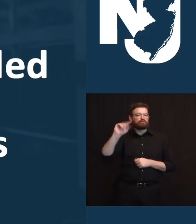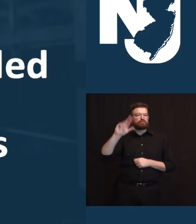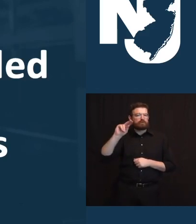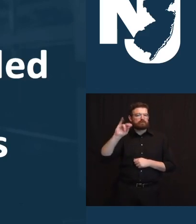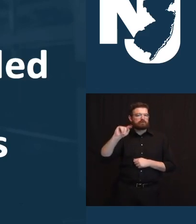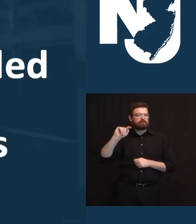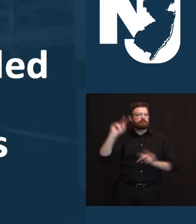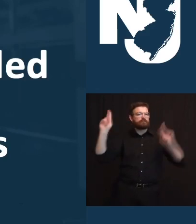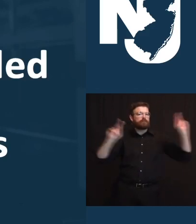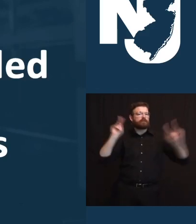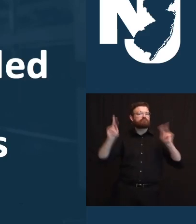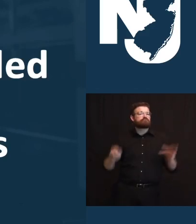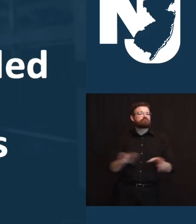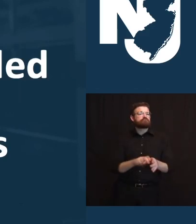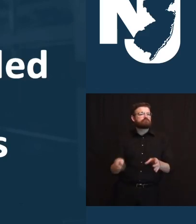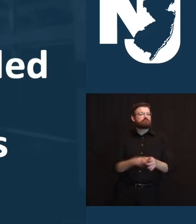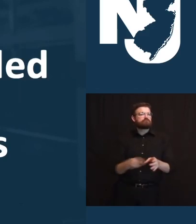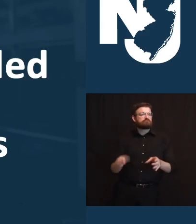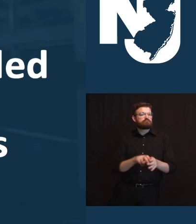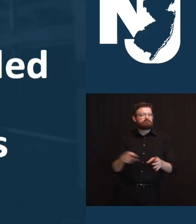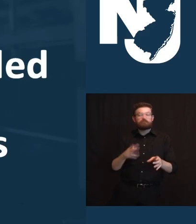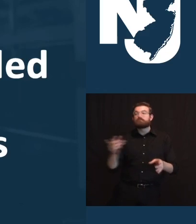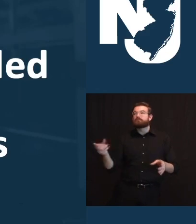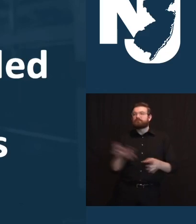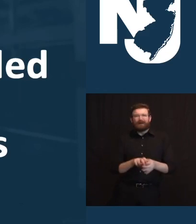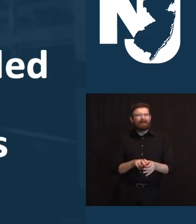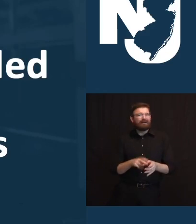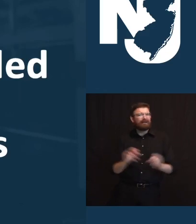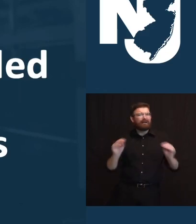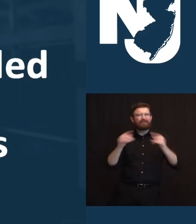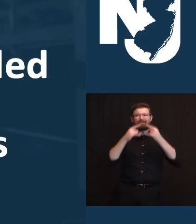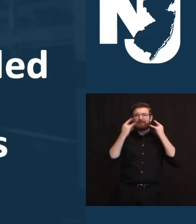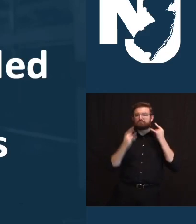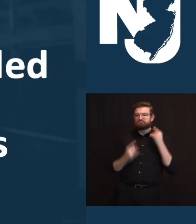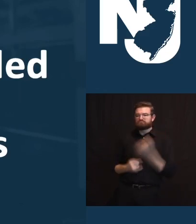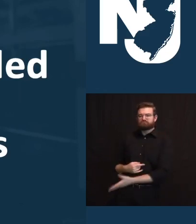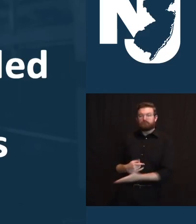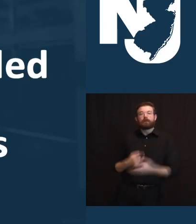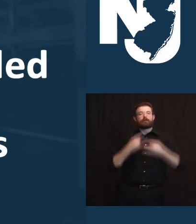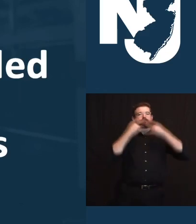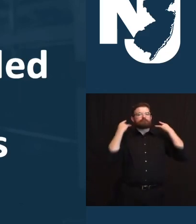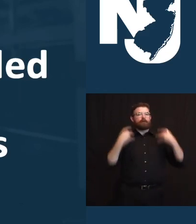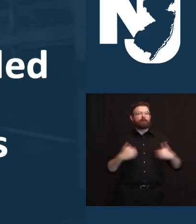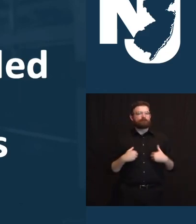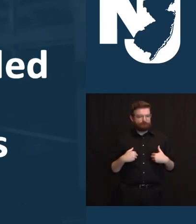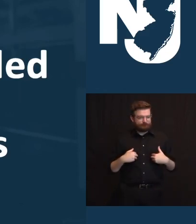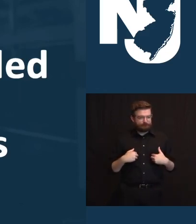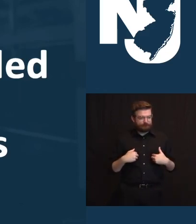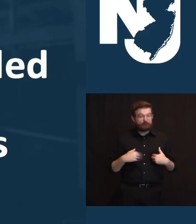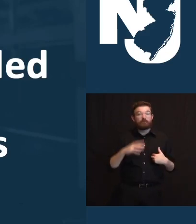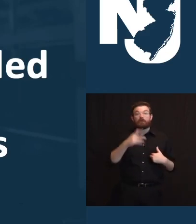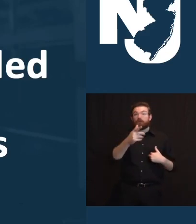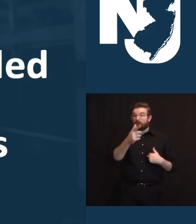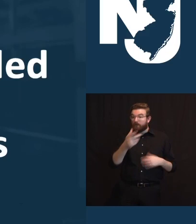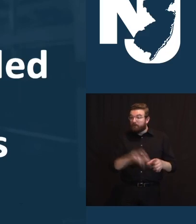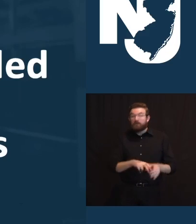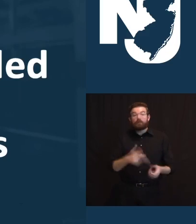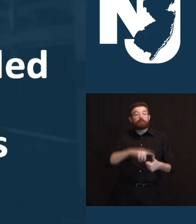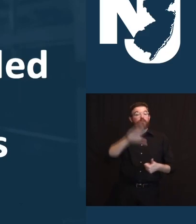one. As we have discussed, masking is required on all NJ Transit buses, trains, and light rail, as well as on all